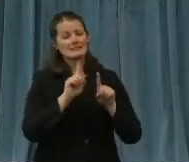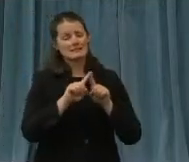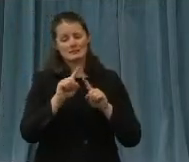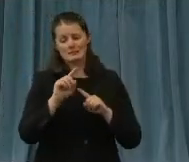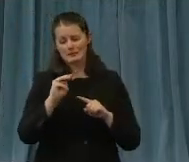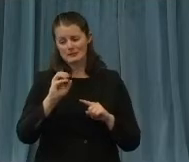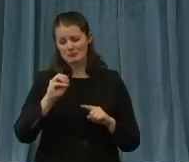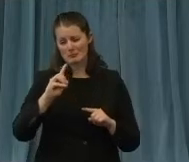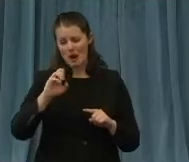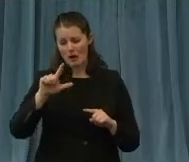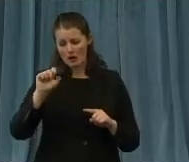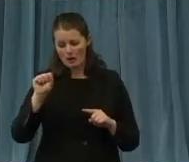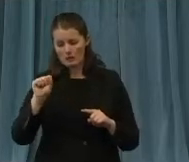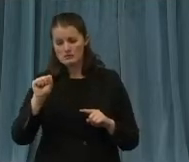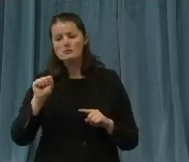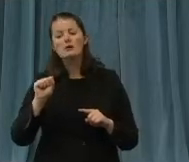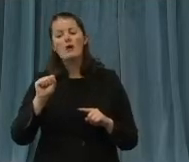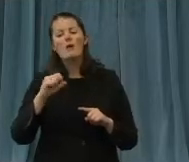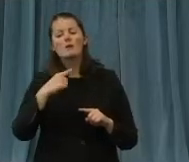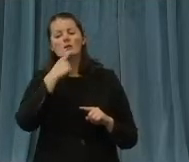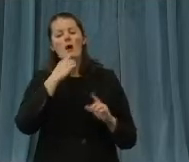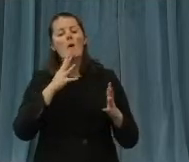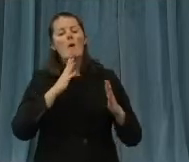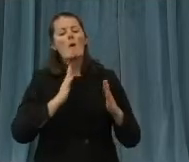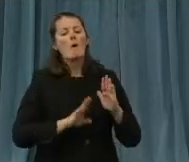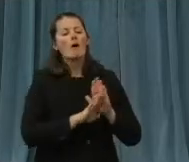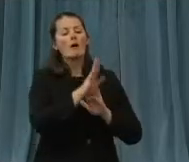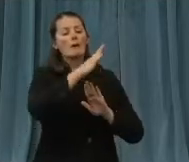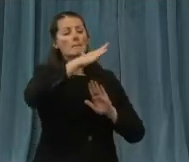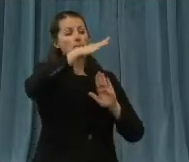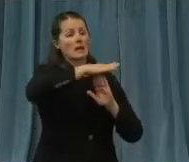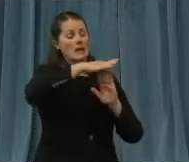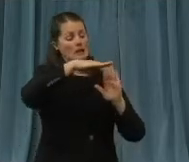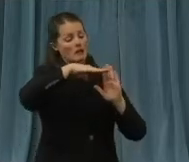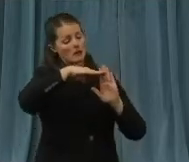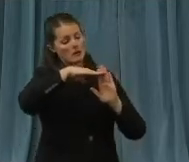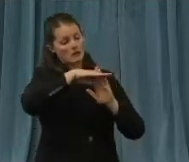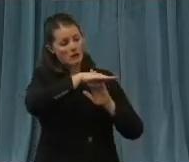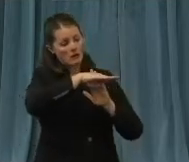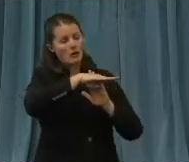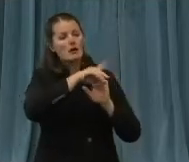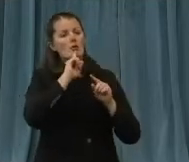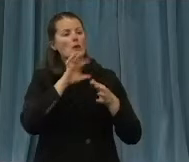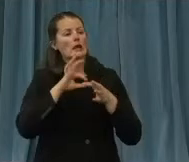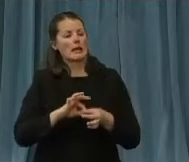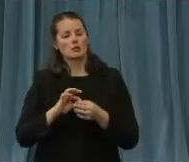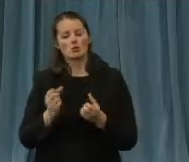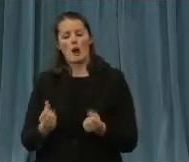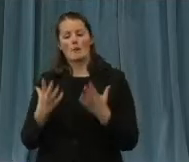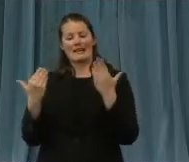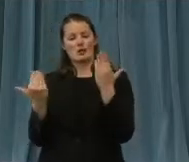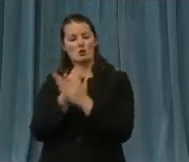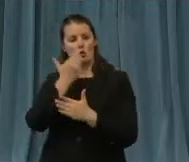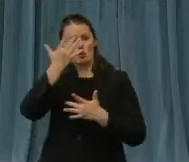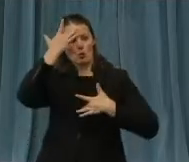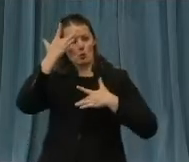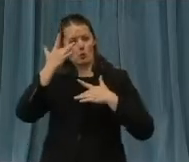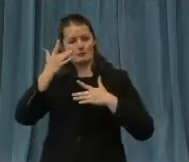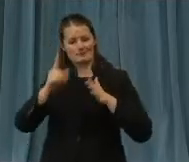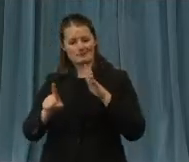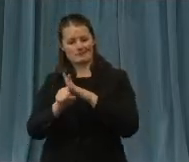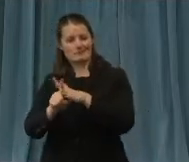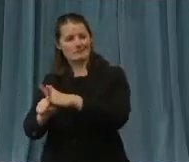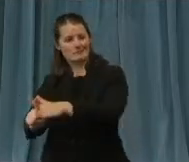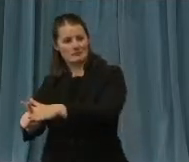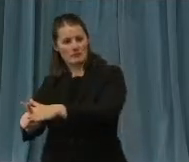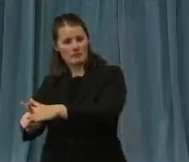determining peak. So a lot of models are saying we've reached the peak, and they're talking specifically to new cases. But more importantly, as the governor mentioned, we're looking